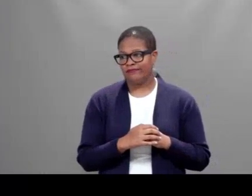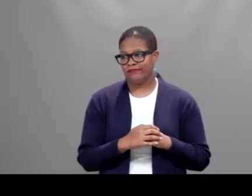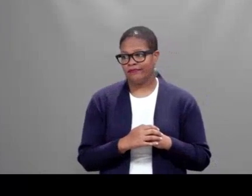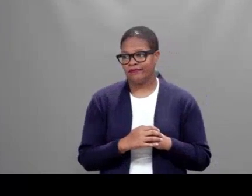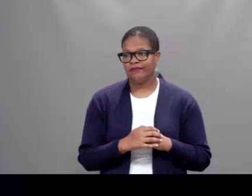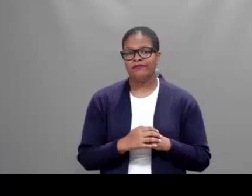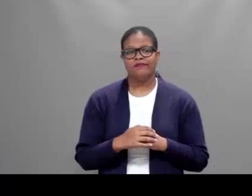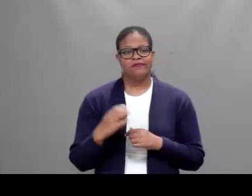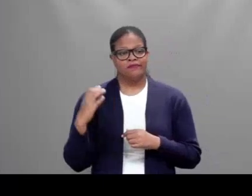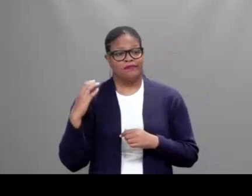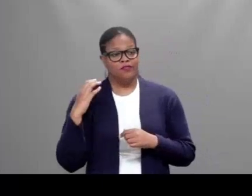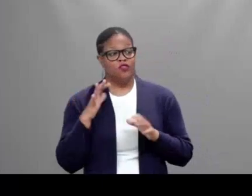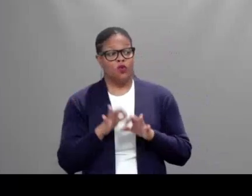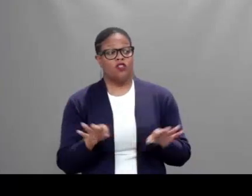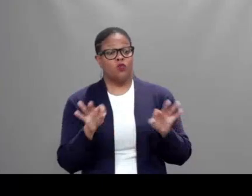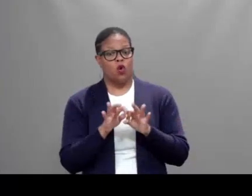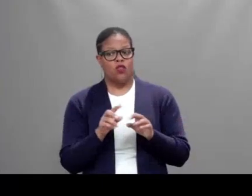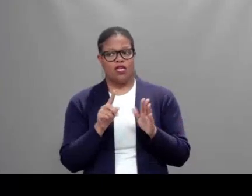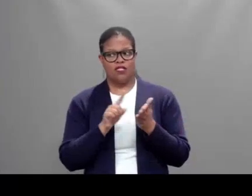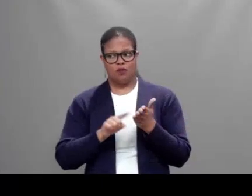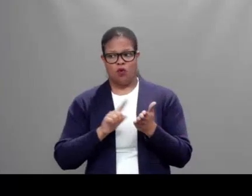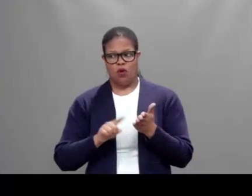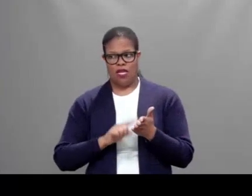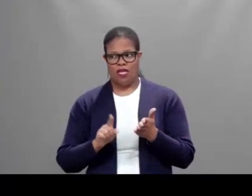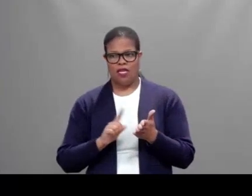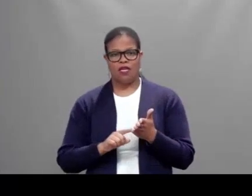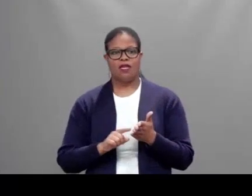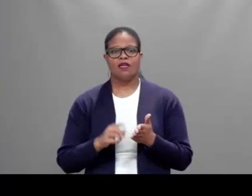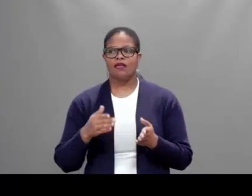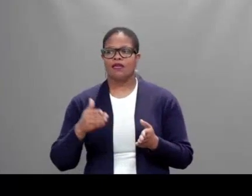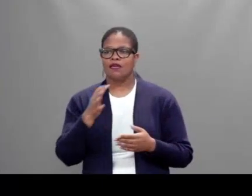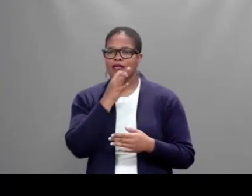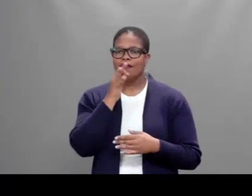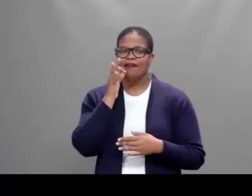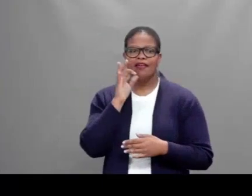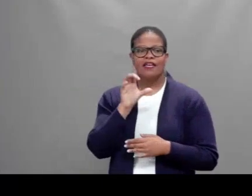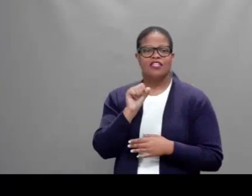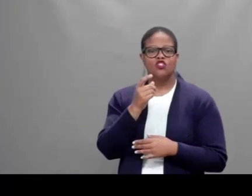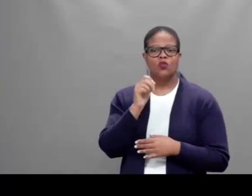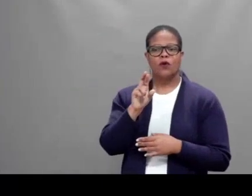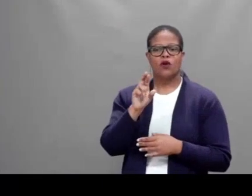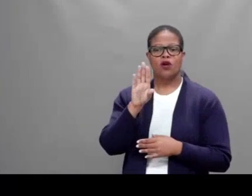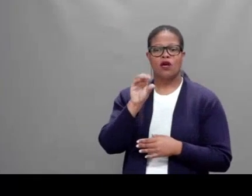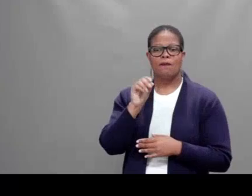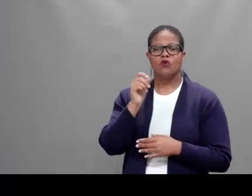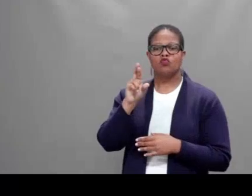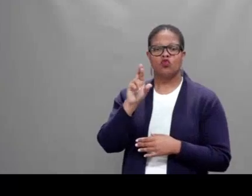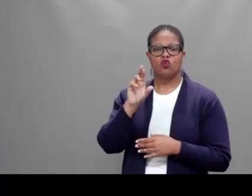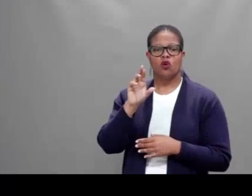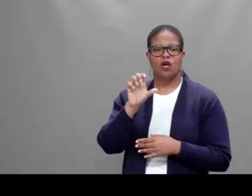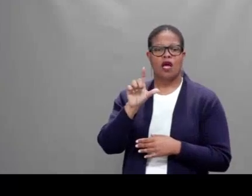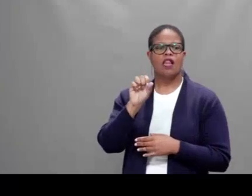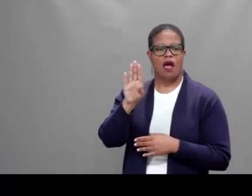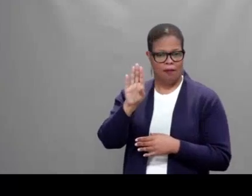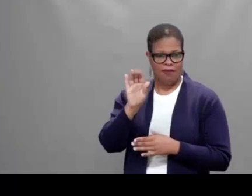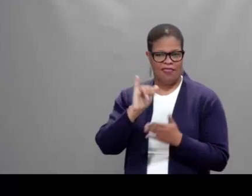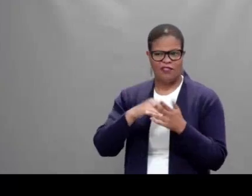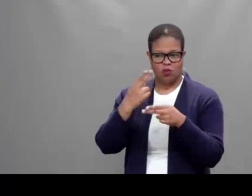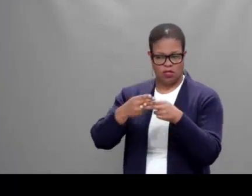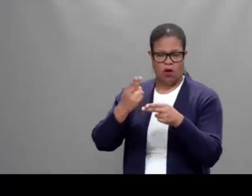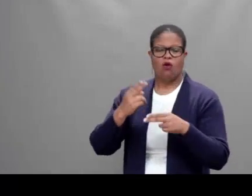So it's worth exploring, and that's what Rachel said. It's a super booster club is what it is. Yes.